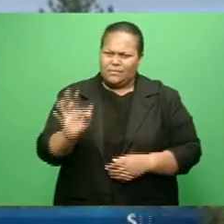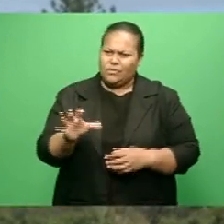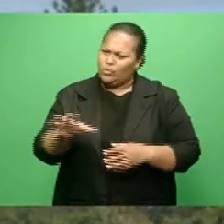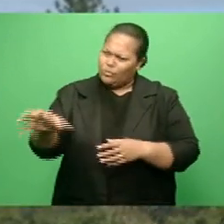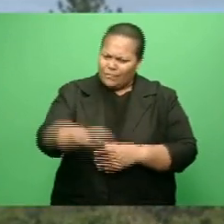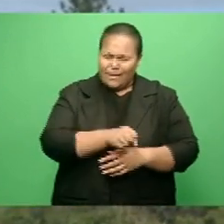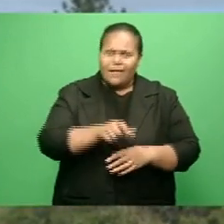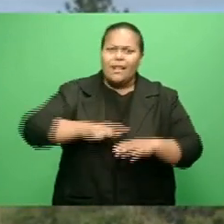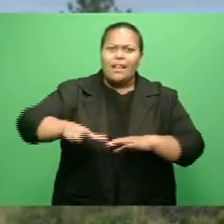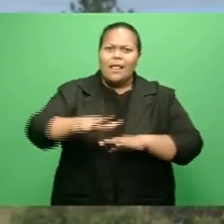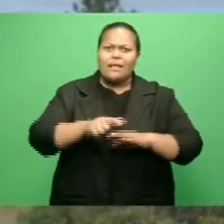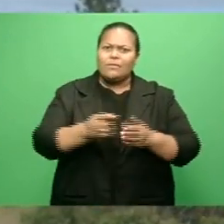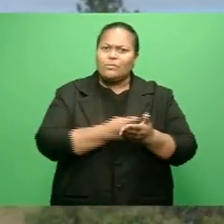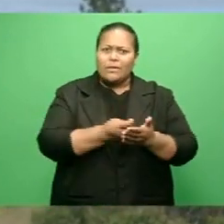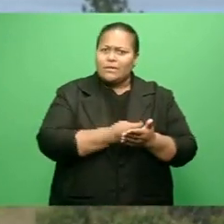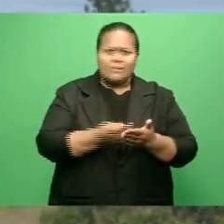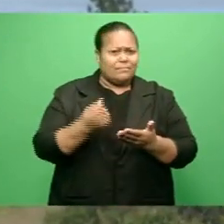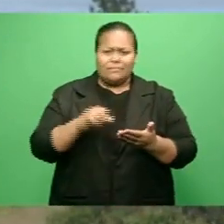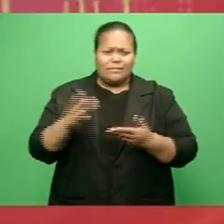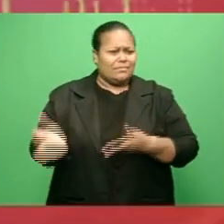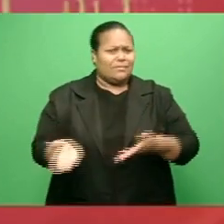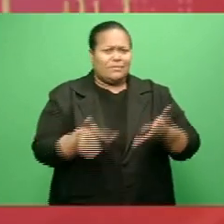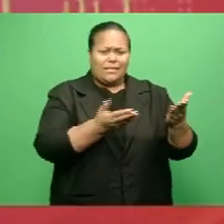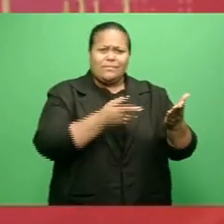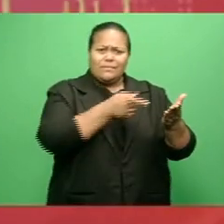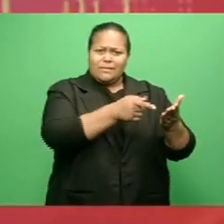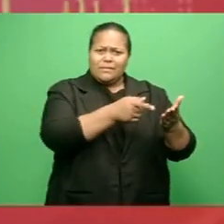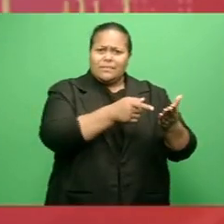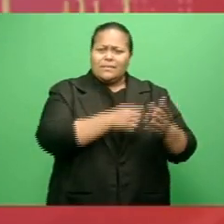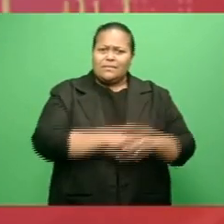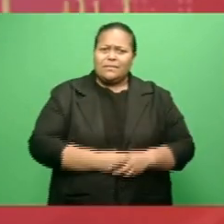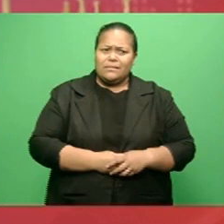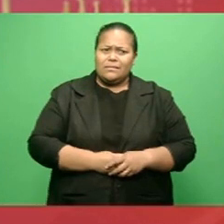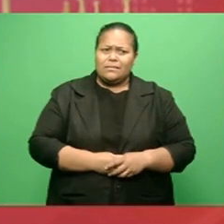to the Itauke Land Trust Board or the Land Bank.